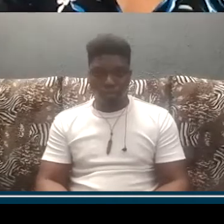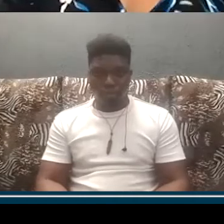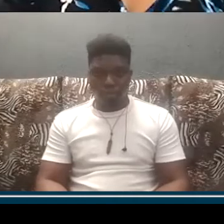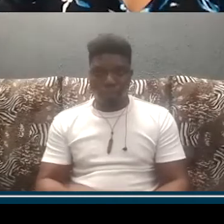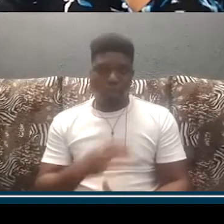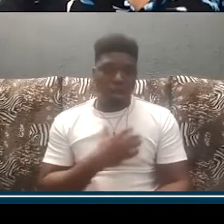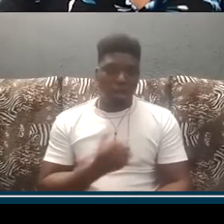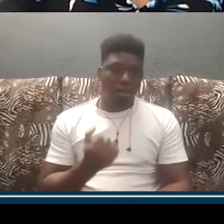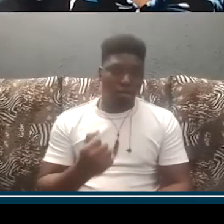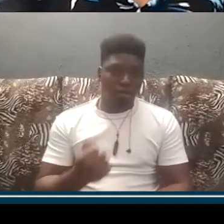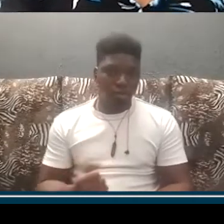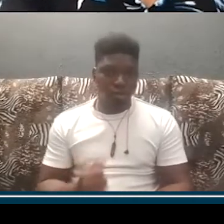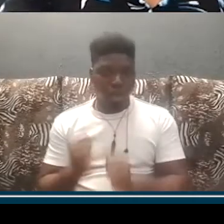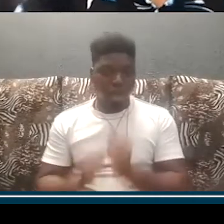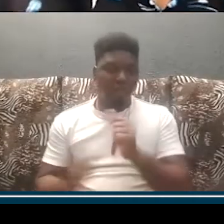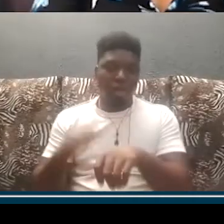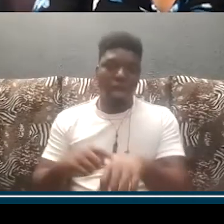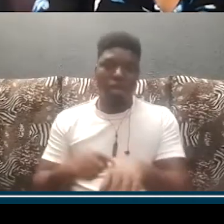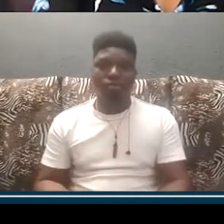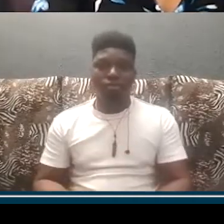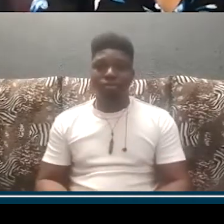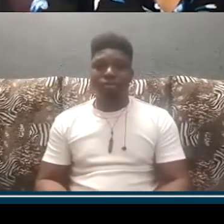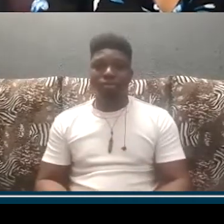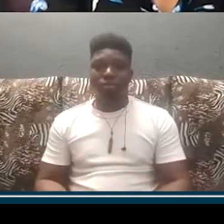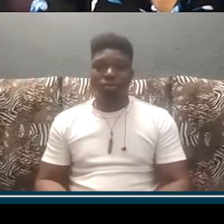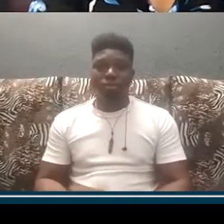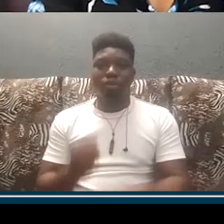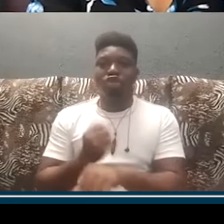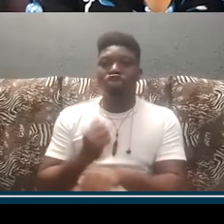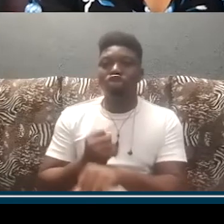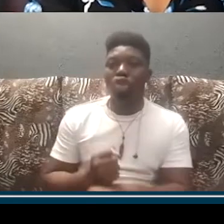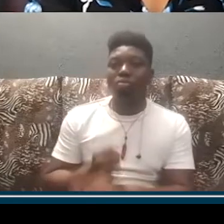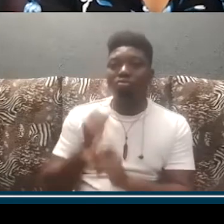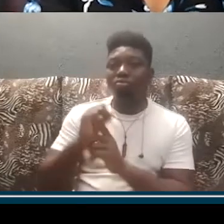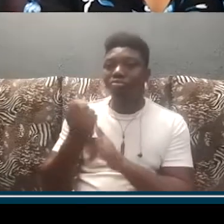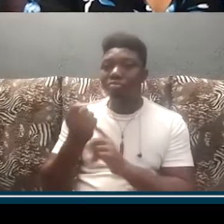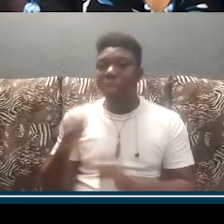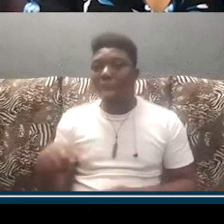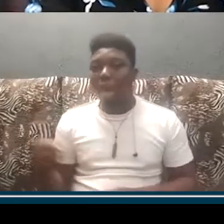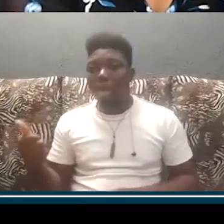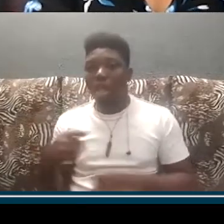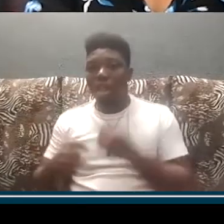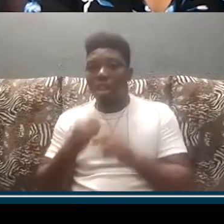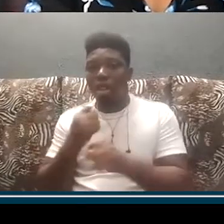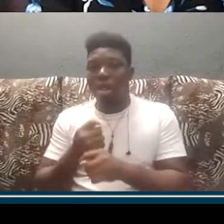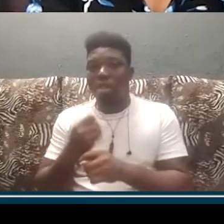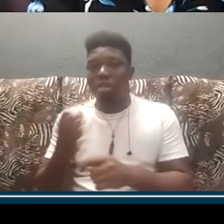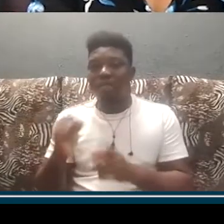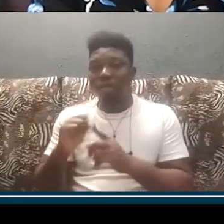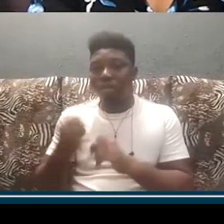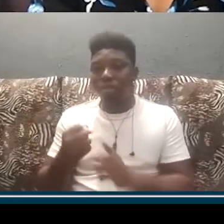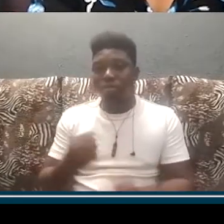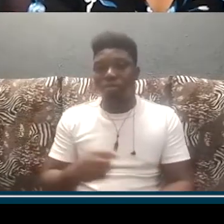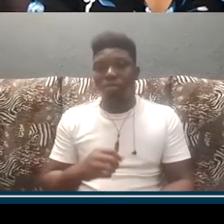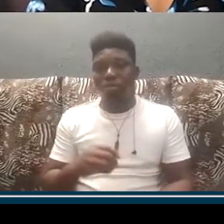every time in a job situation or any other kind of situation, I don't announce that I,